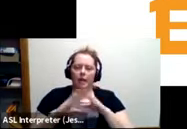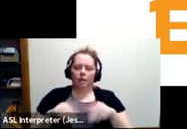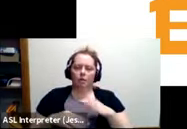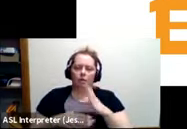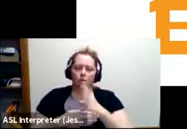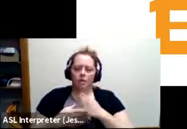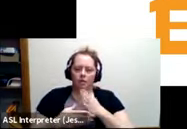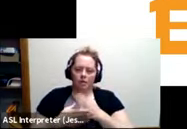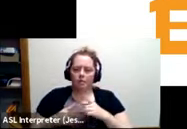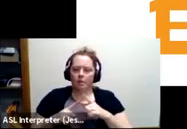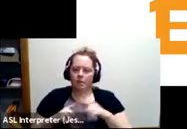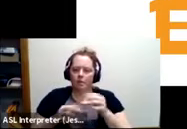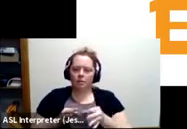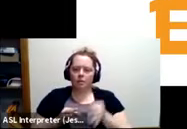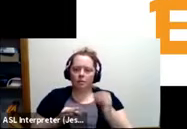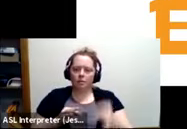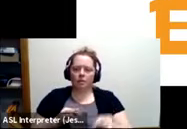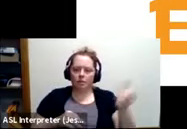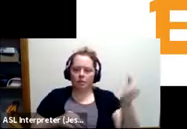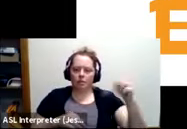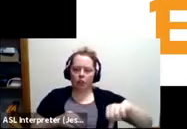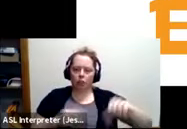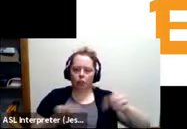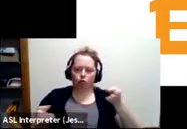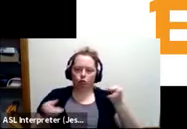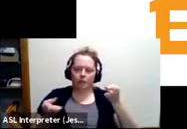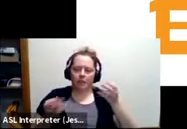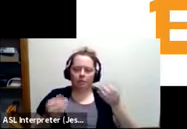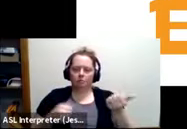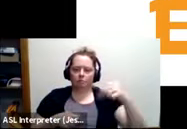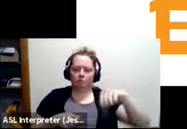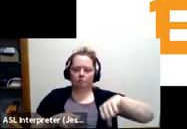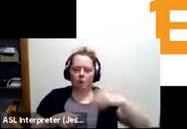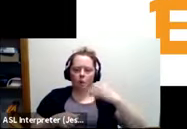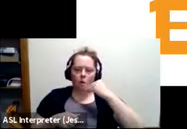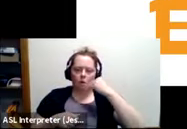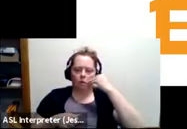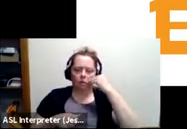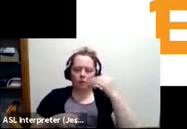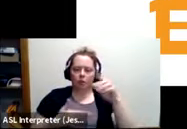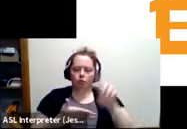denial or delay of services, denial of housing, different terms,